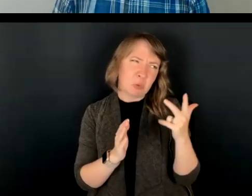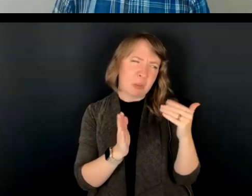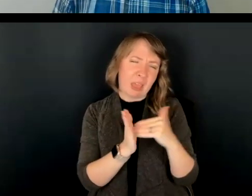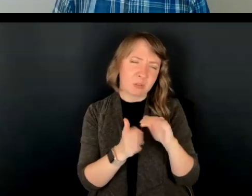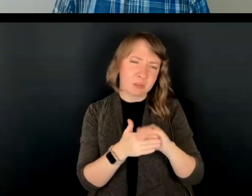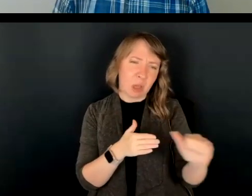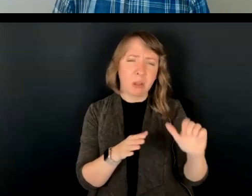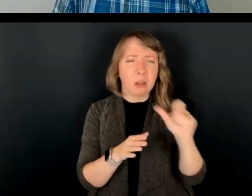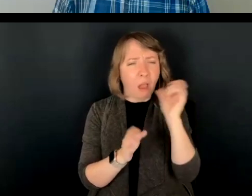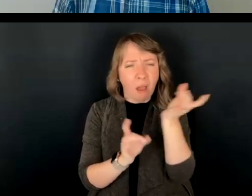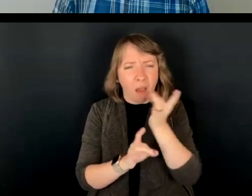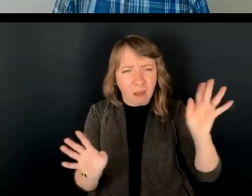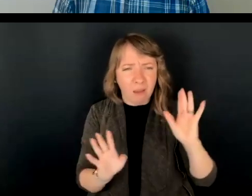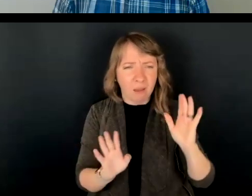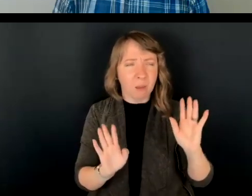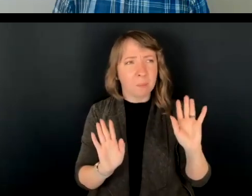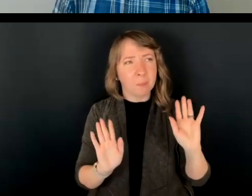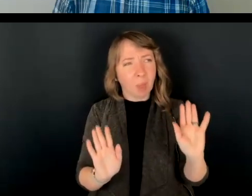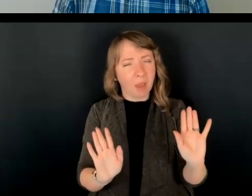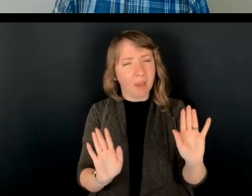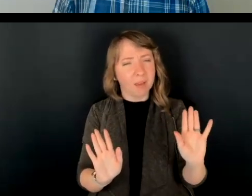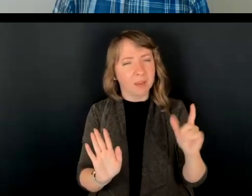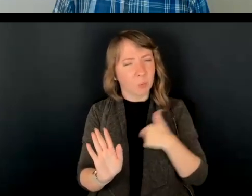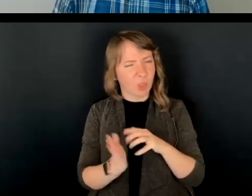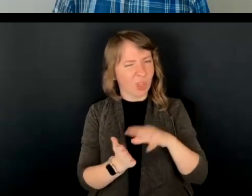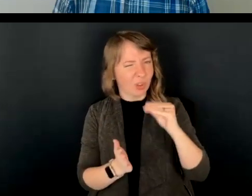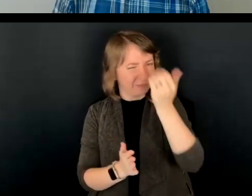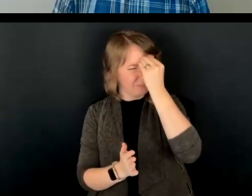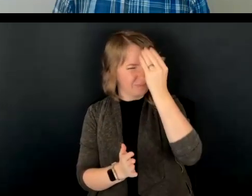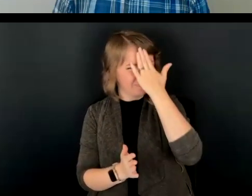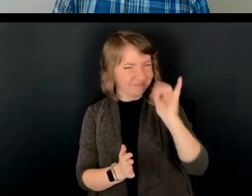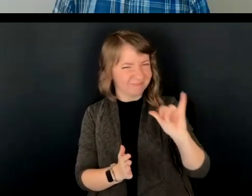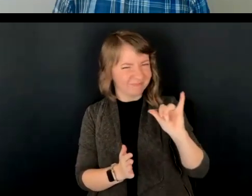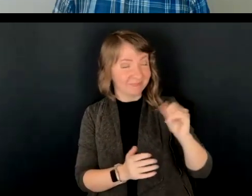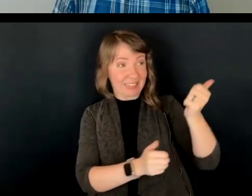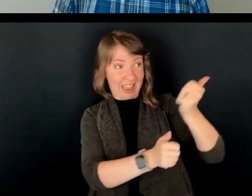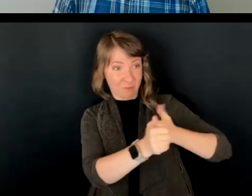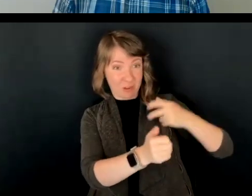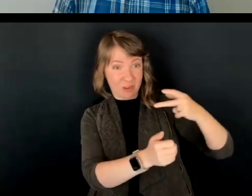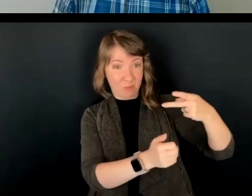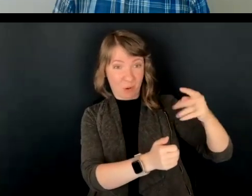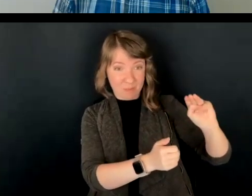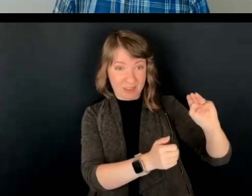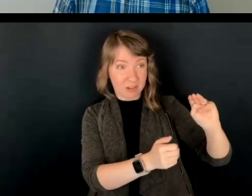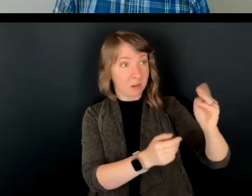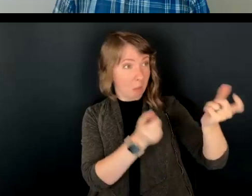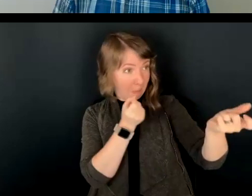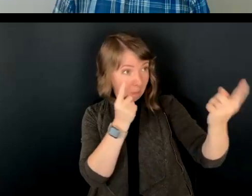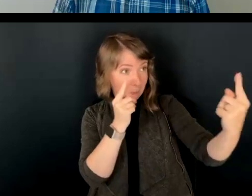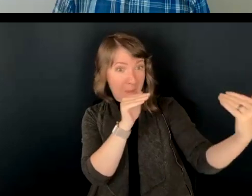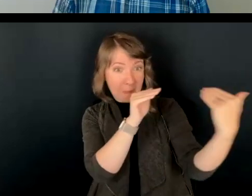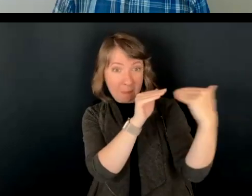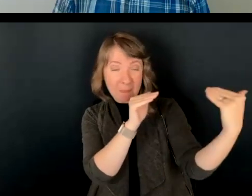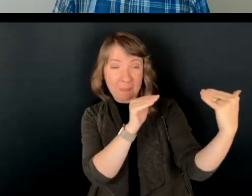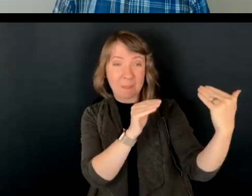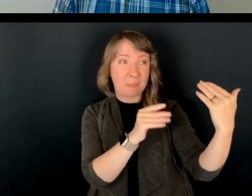from our perspective is don't assume that every program manager has the same level of understanding about grants and agreements